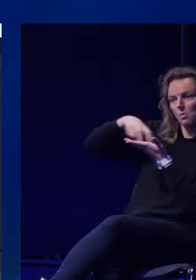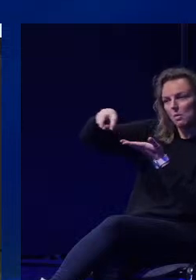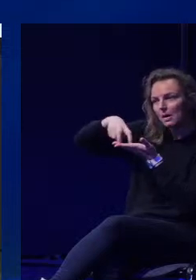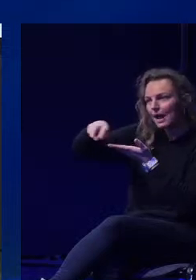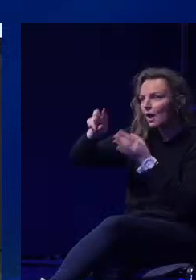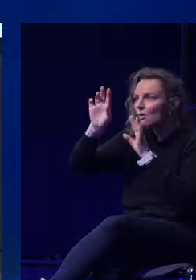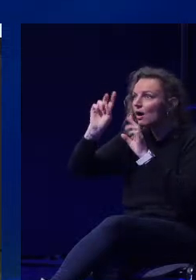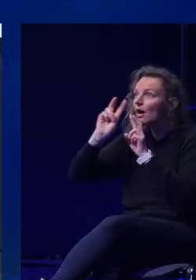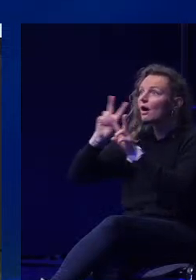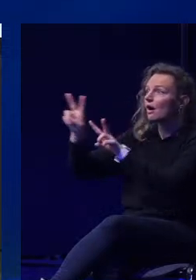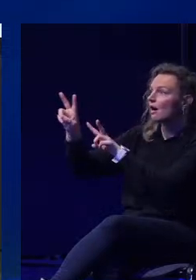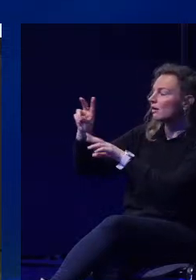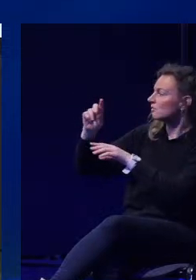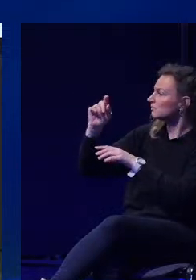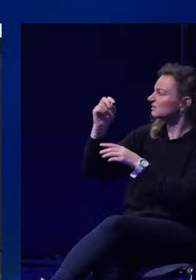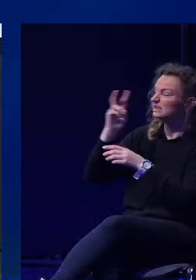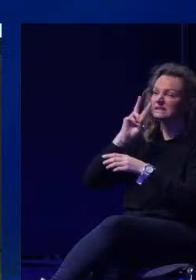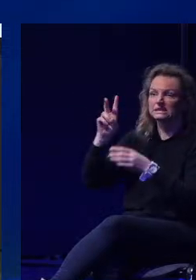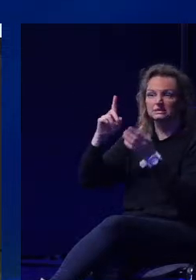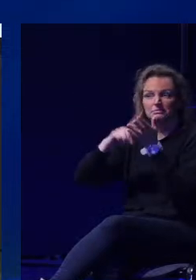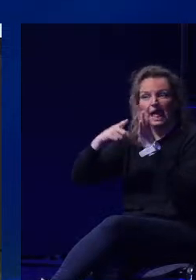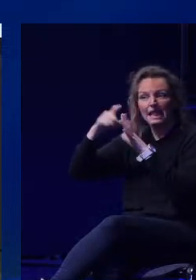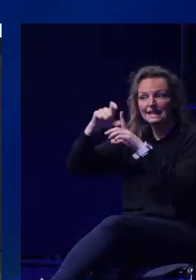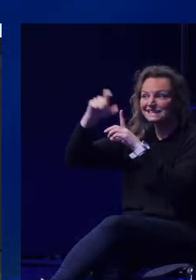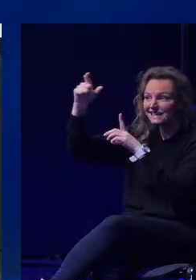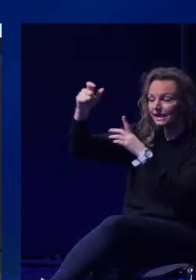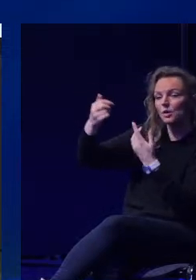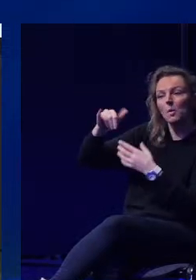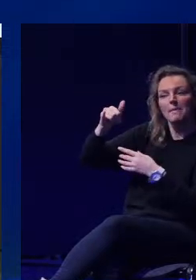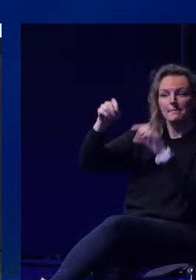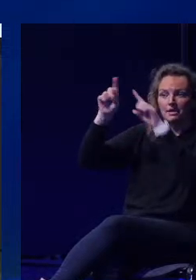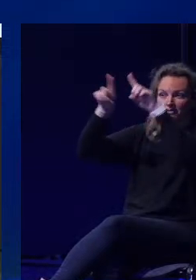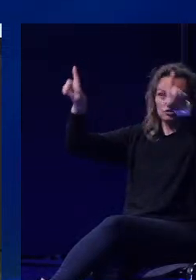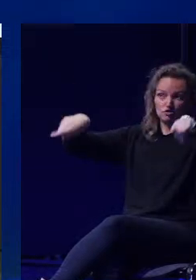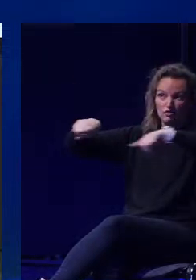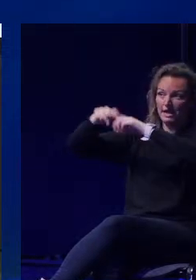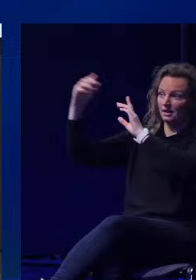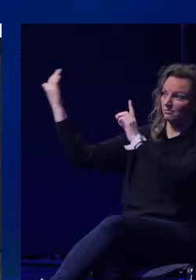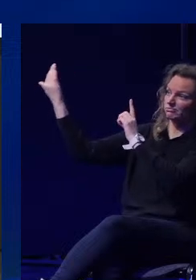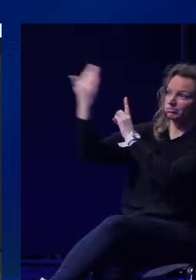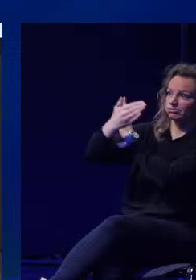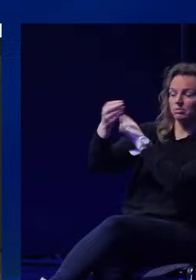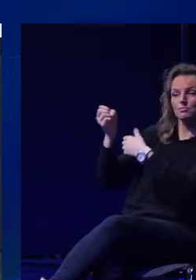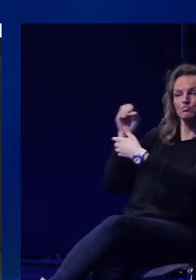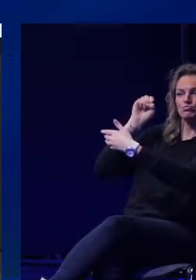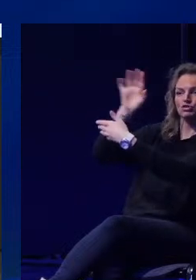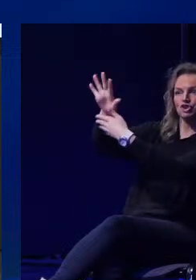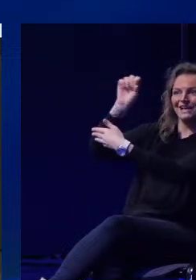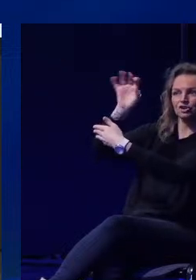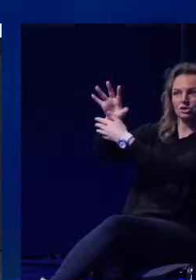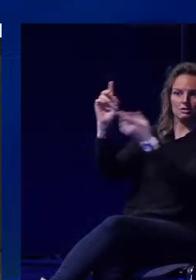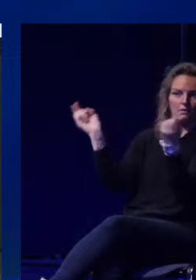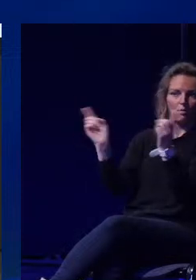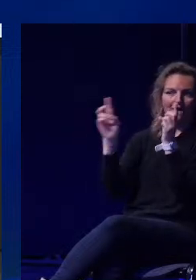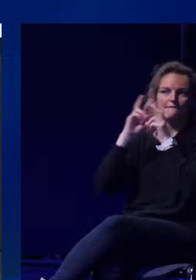wonderful LED volume maybe, or just a screen with backlit projection, whatever you want, you can have that